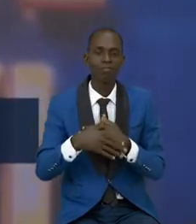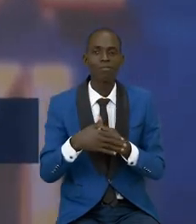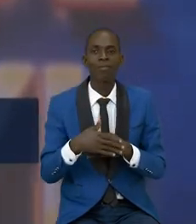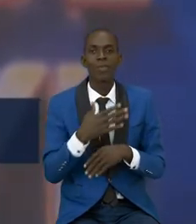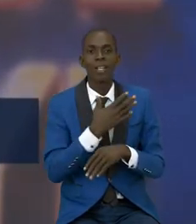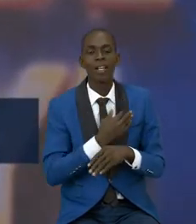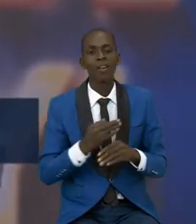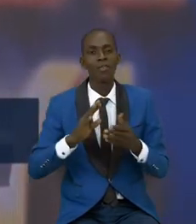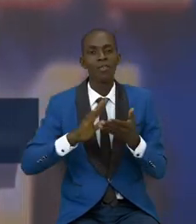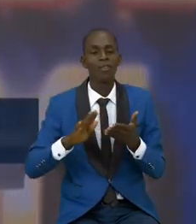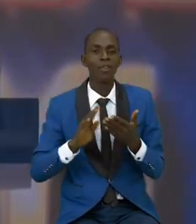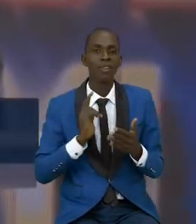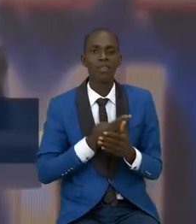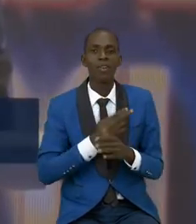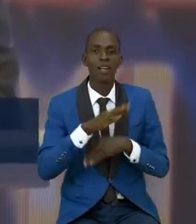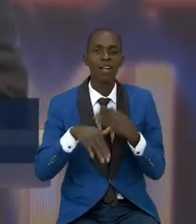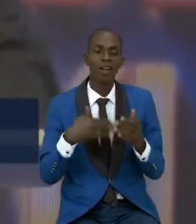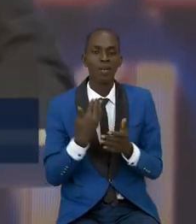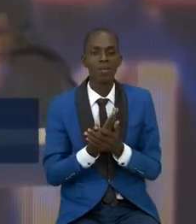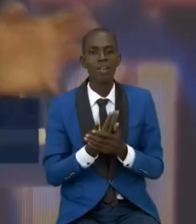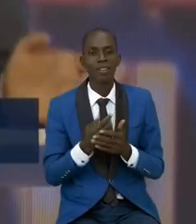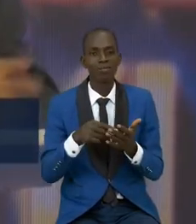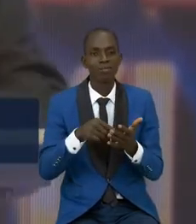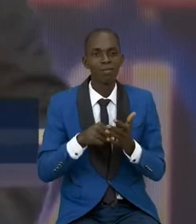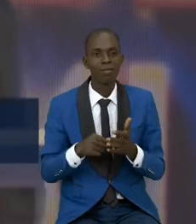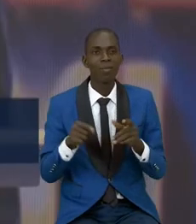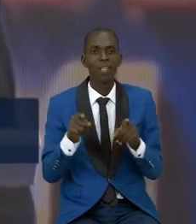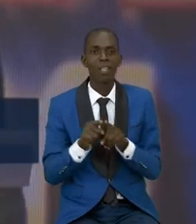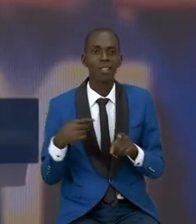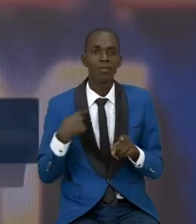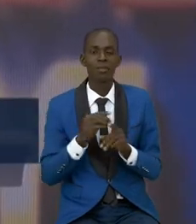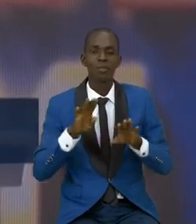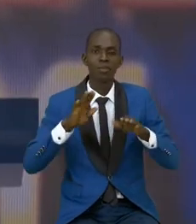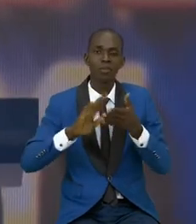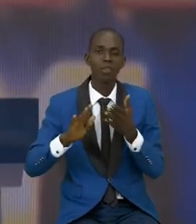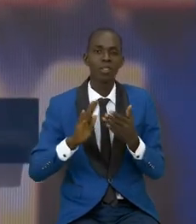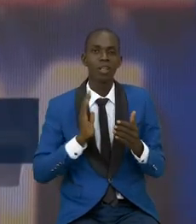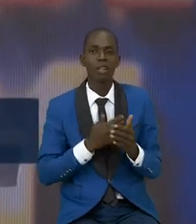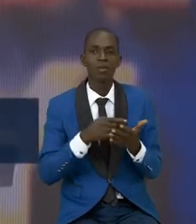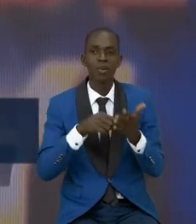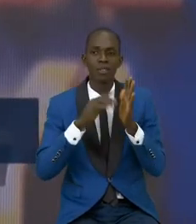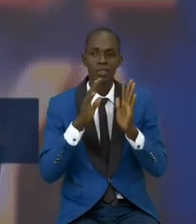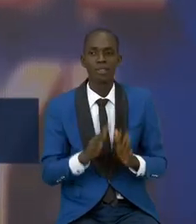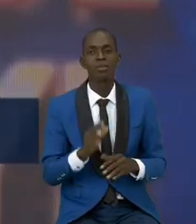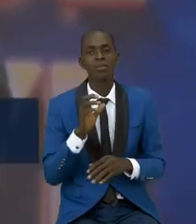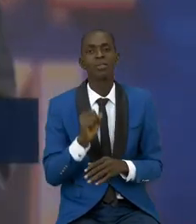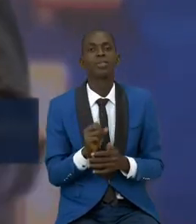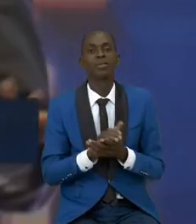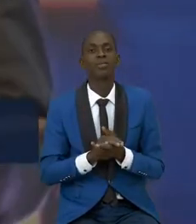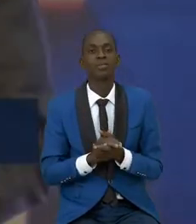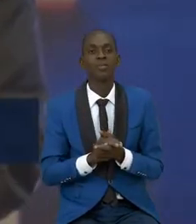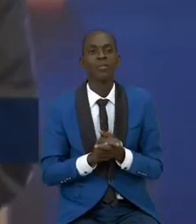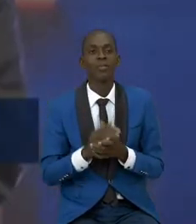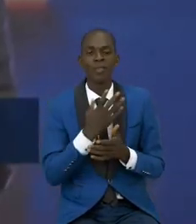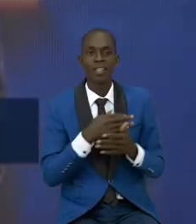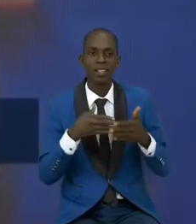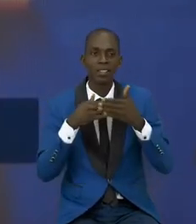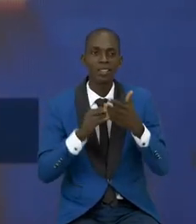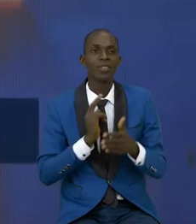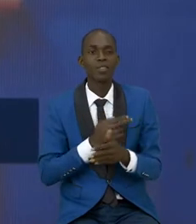forgive us our debts as we forgive our debtors. Verse 13, and lead us